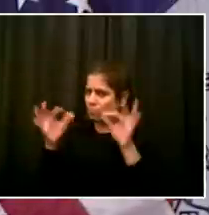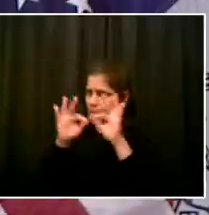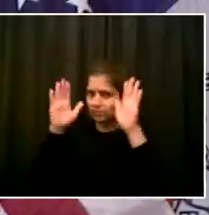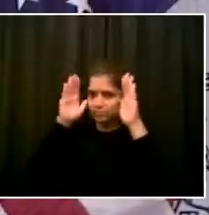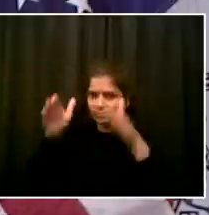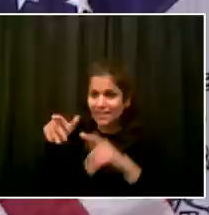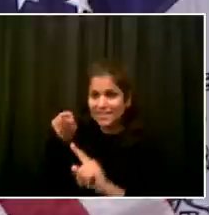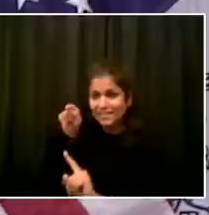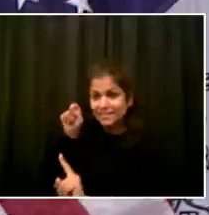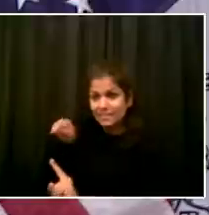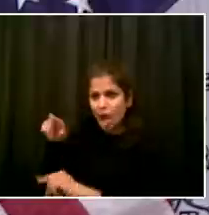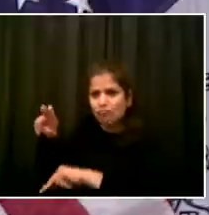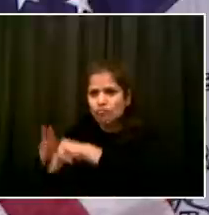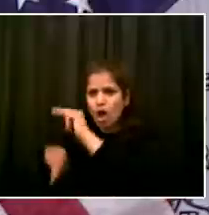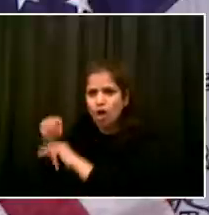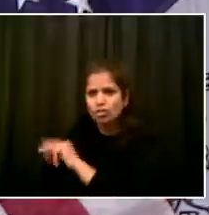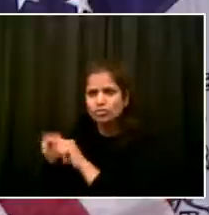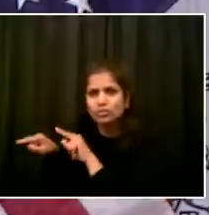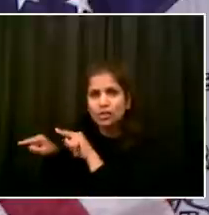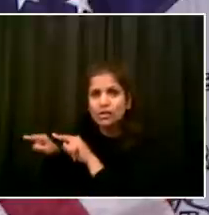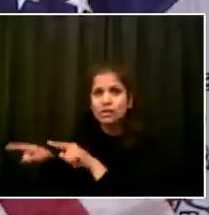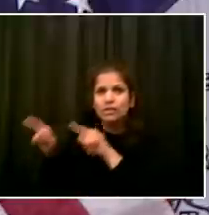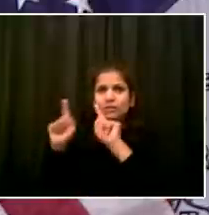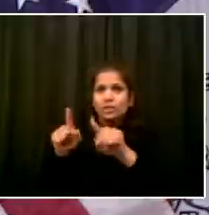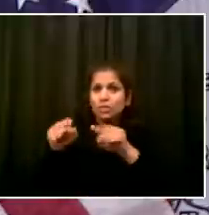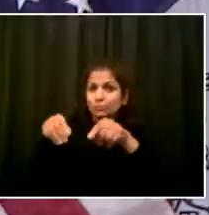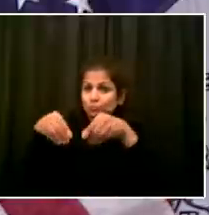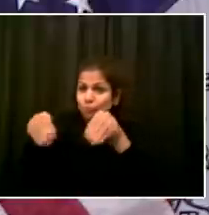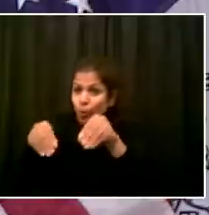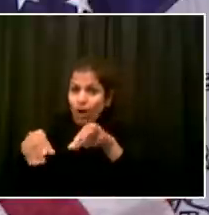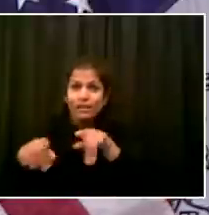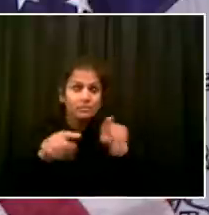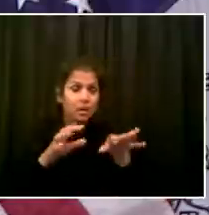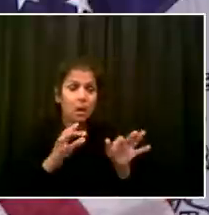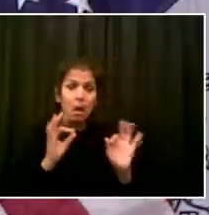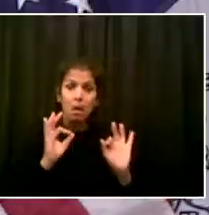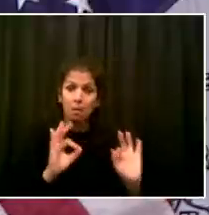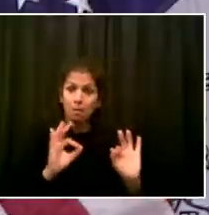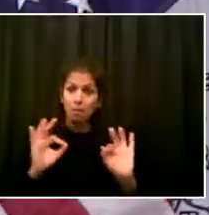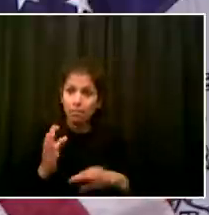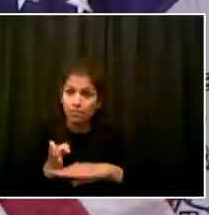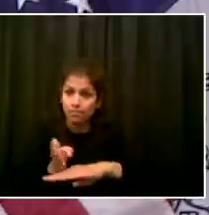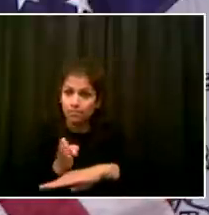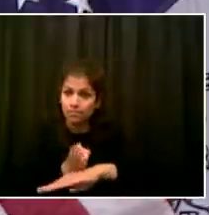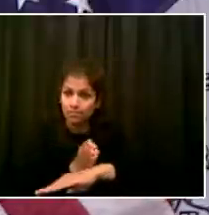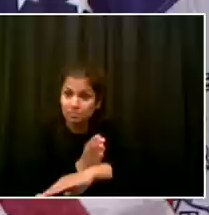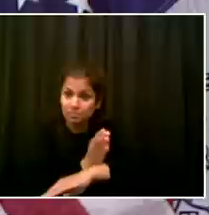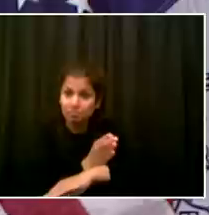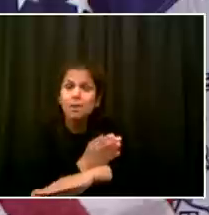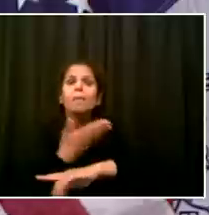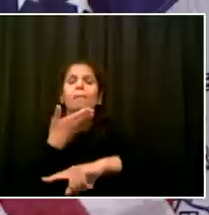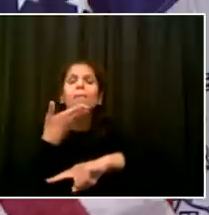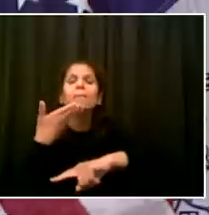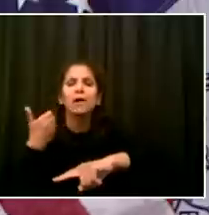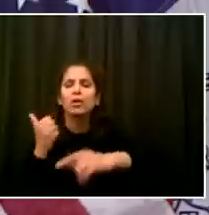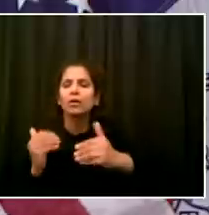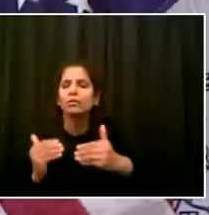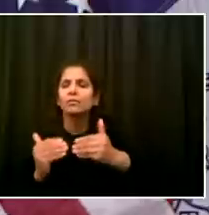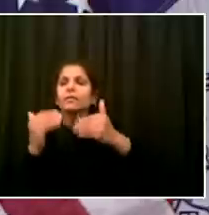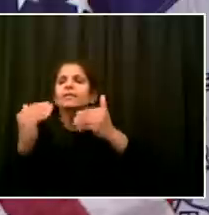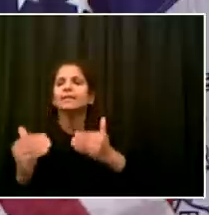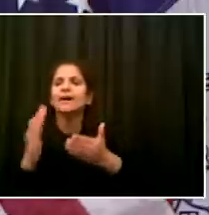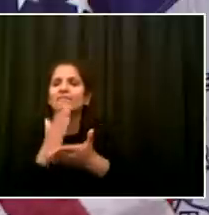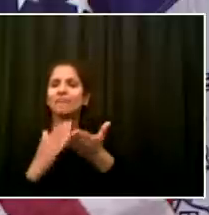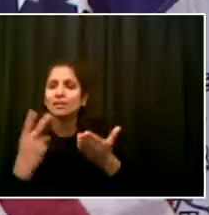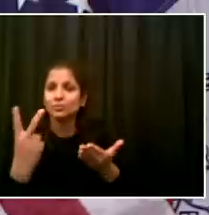beaches. And remember, for the time being, even if we got to that point with all the restrictions that the state has on all beaches in the state,